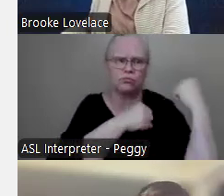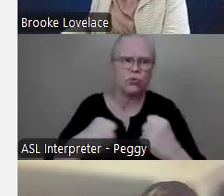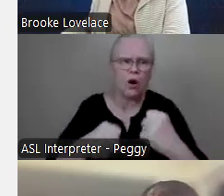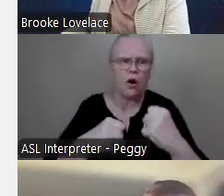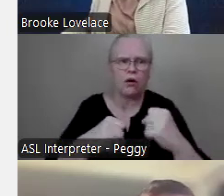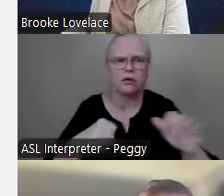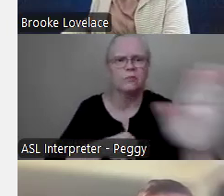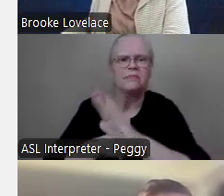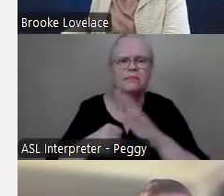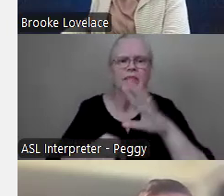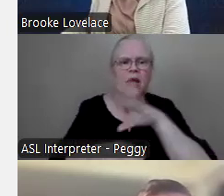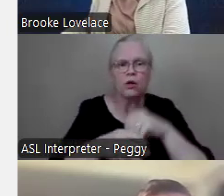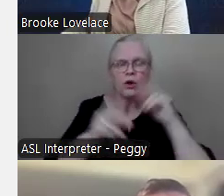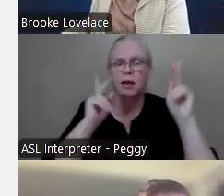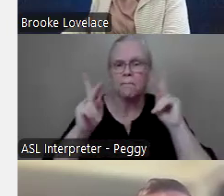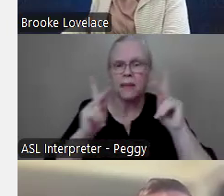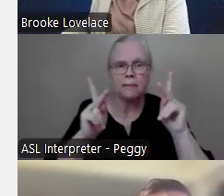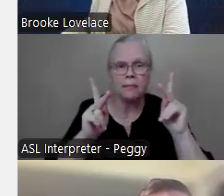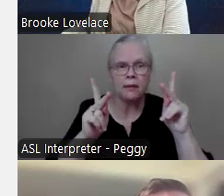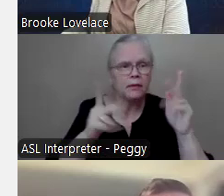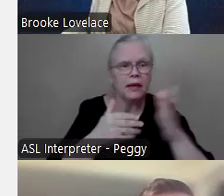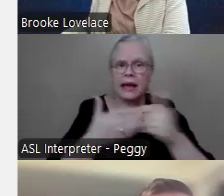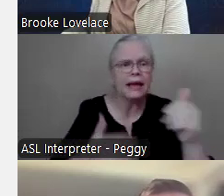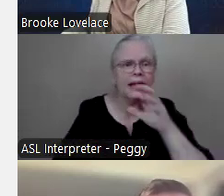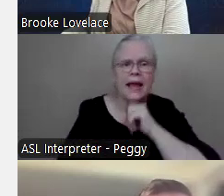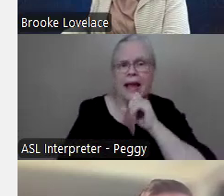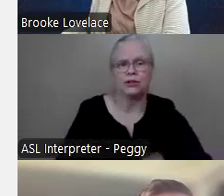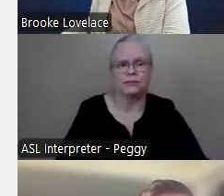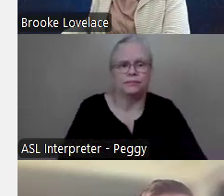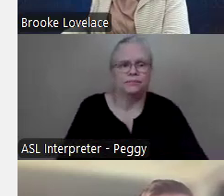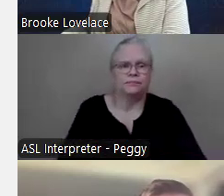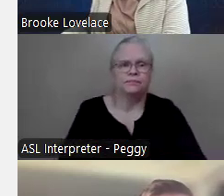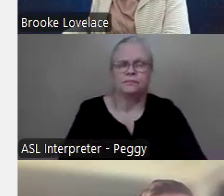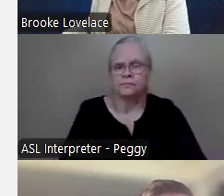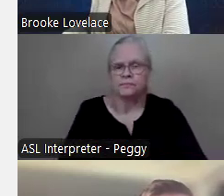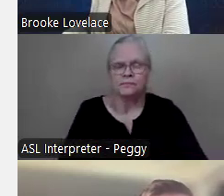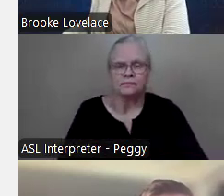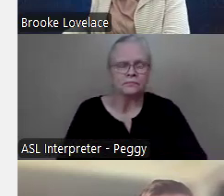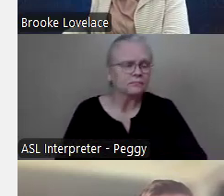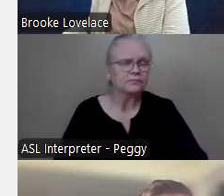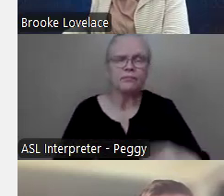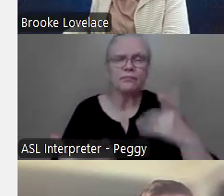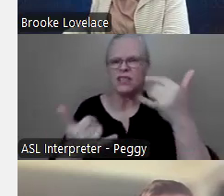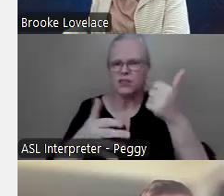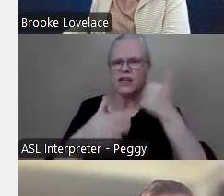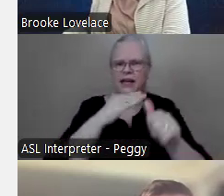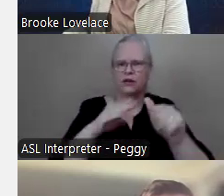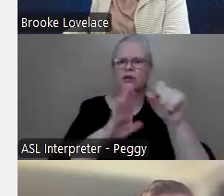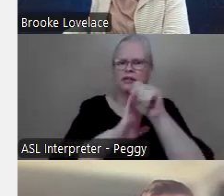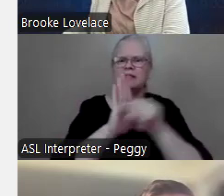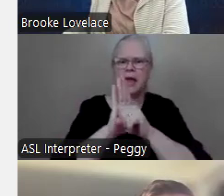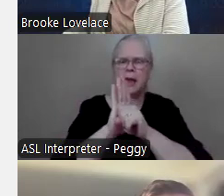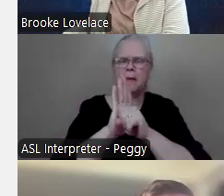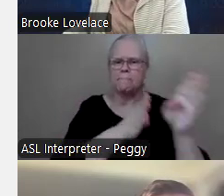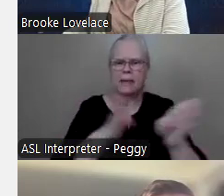age. So that is our objectives for our state plan, under our draft state plan. And now I think George is going to